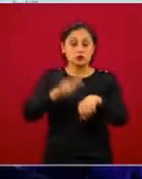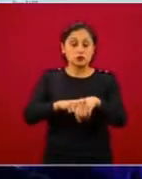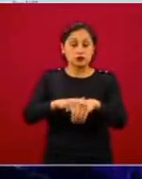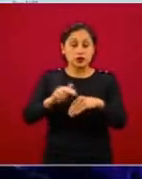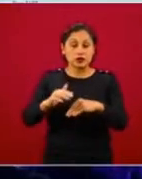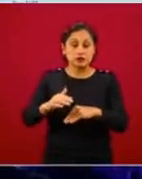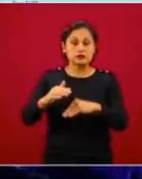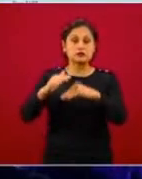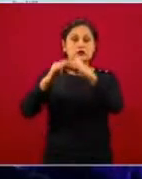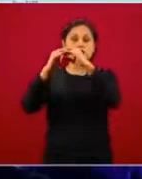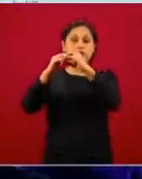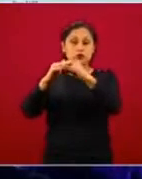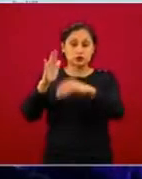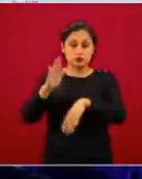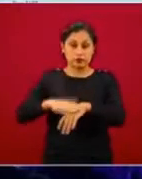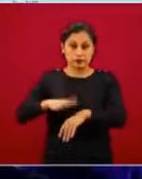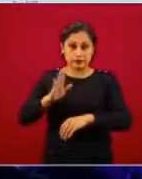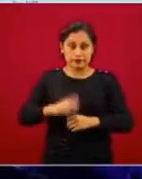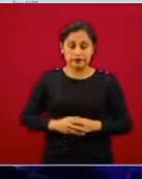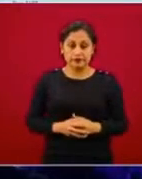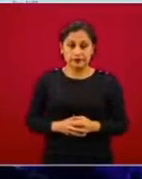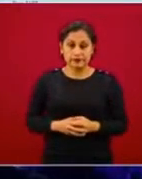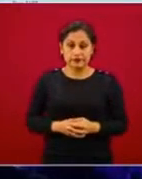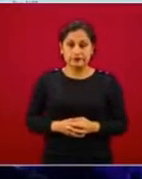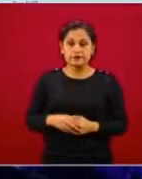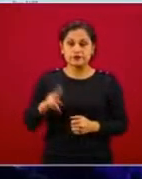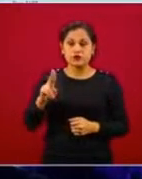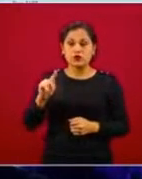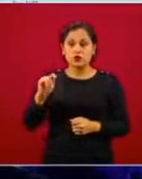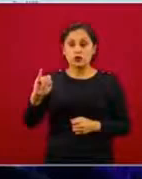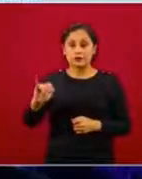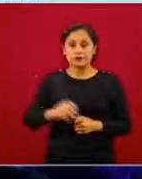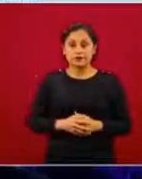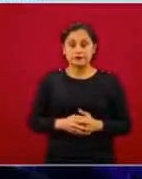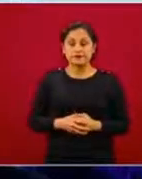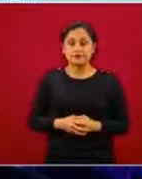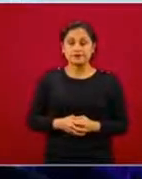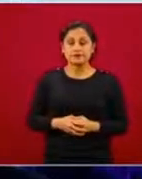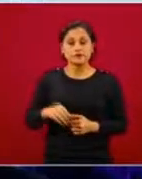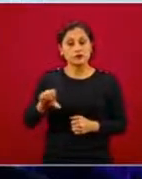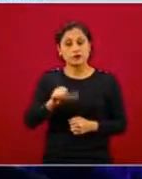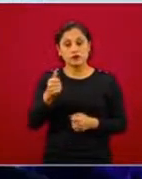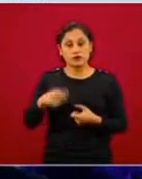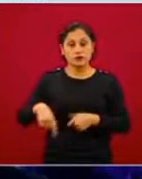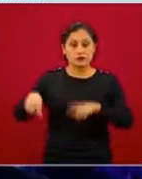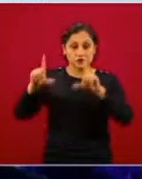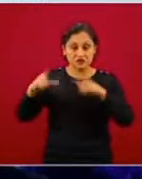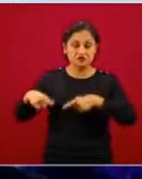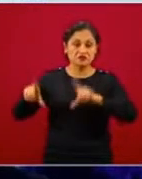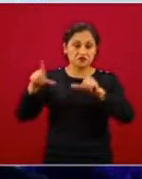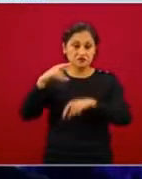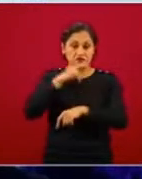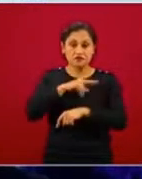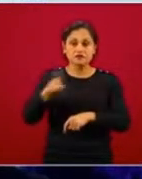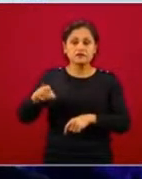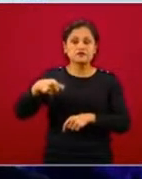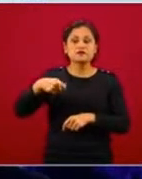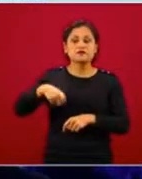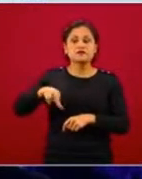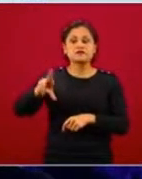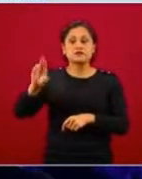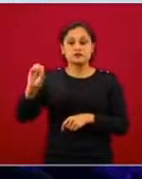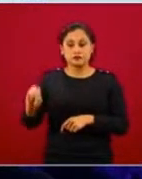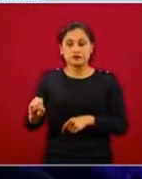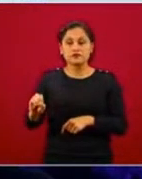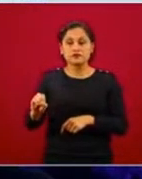occupancy higher than what the projections were as well. Let's go a little bit more quickly